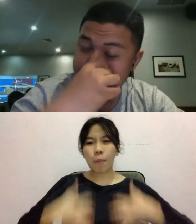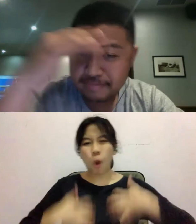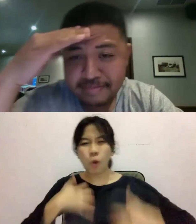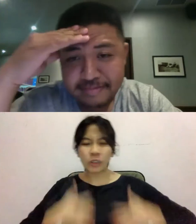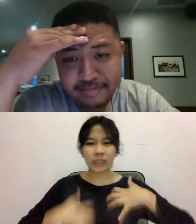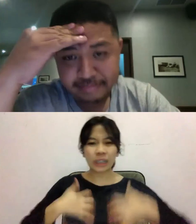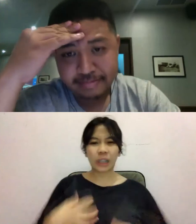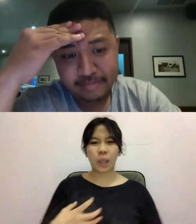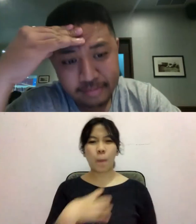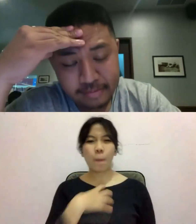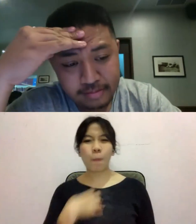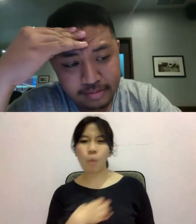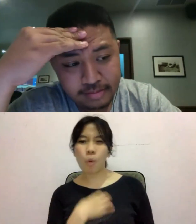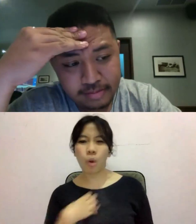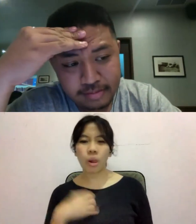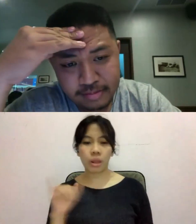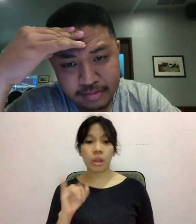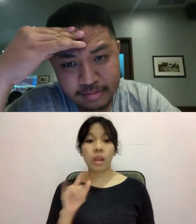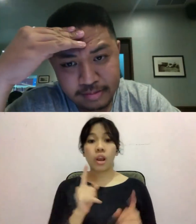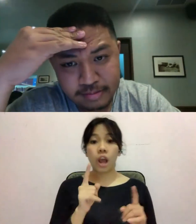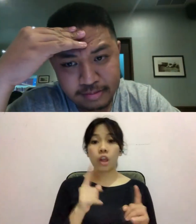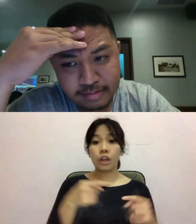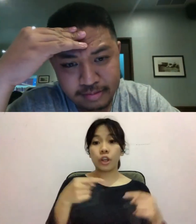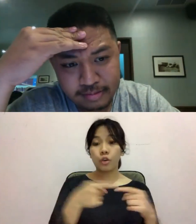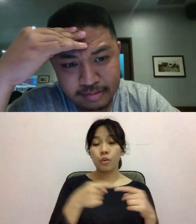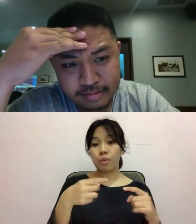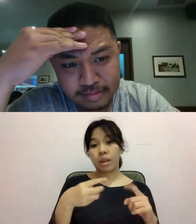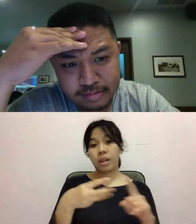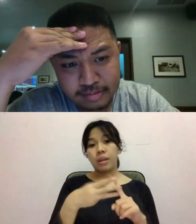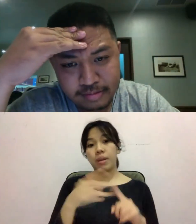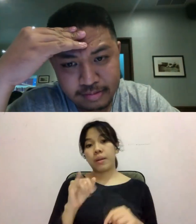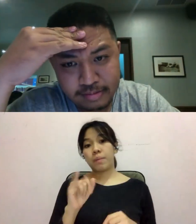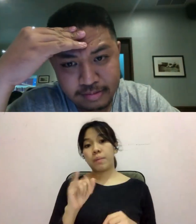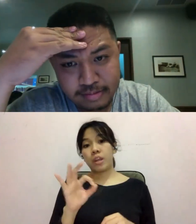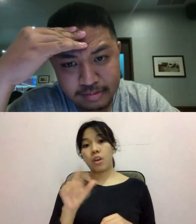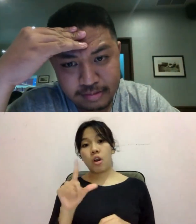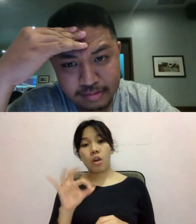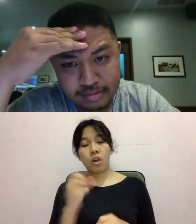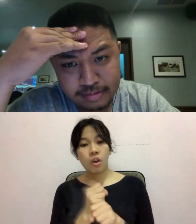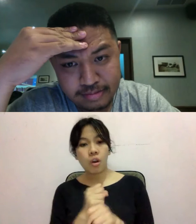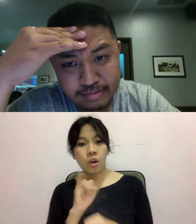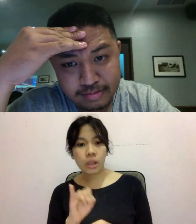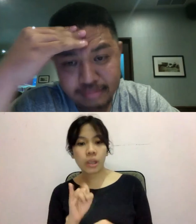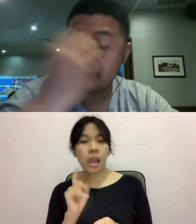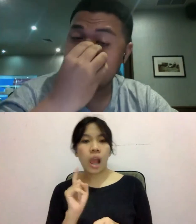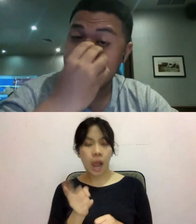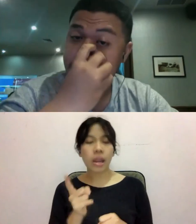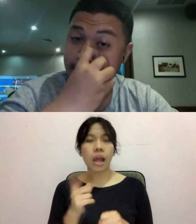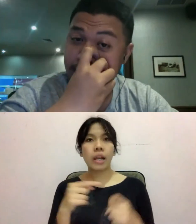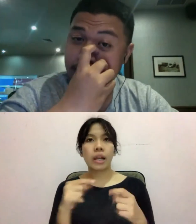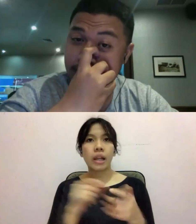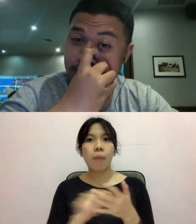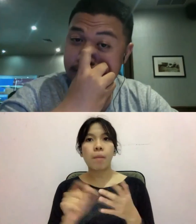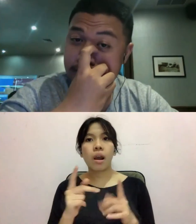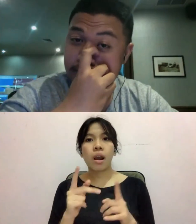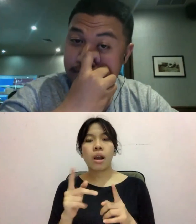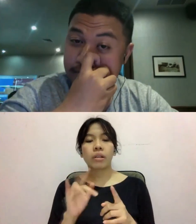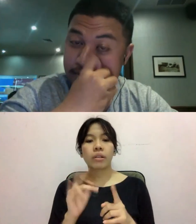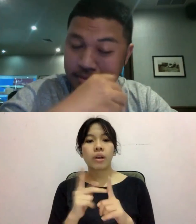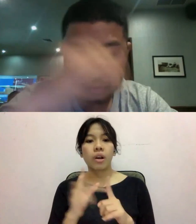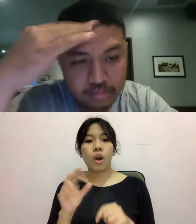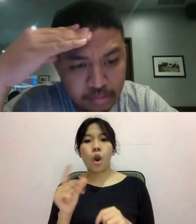in biology, it can come from the perspectives of these hormones. For example, if we have too much dopamine and